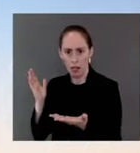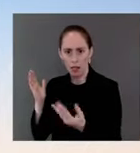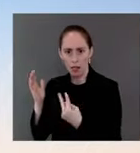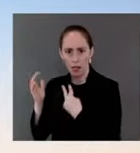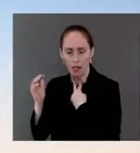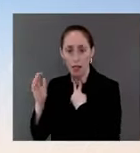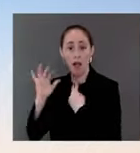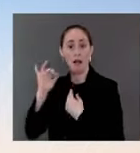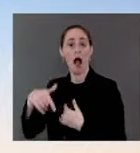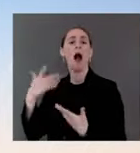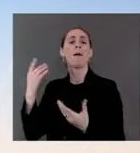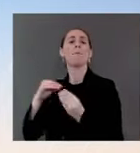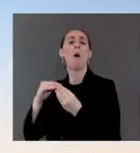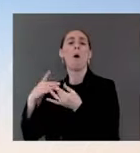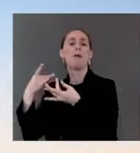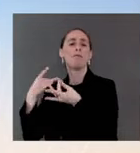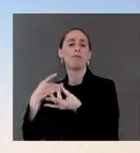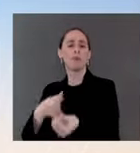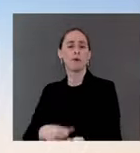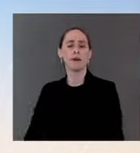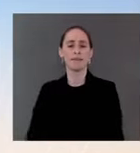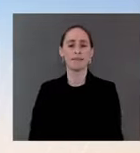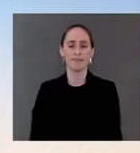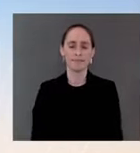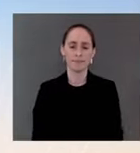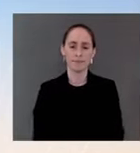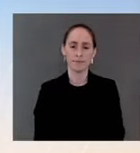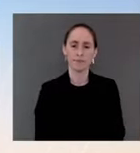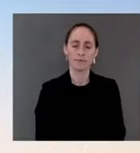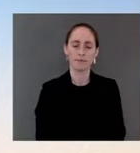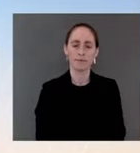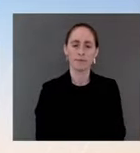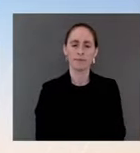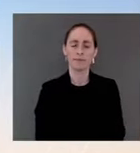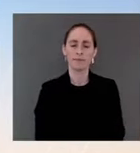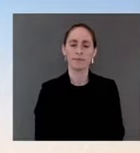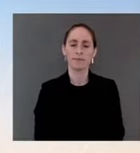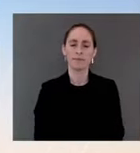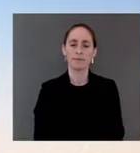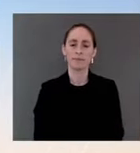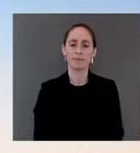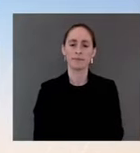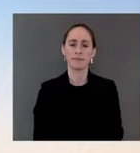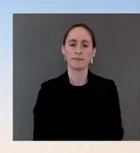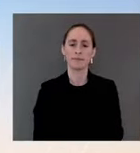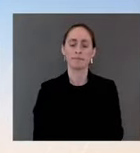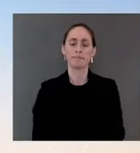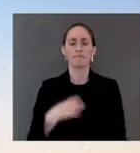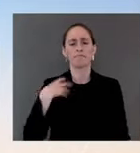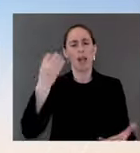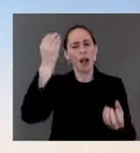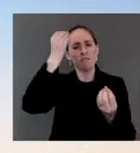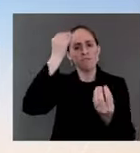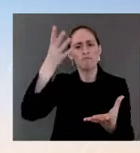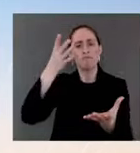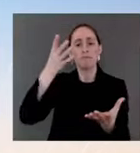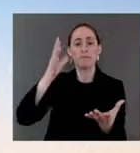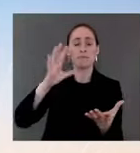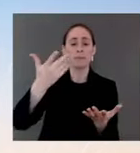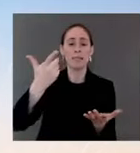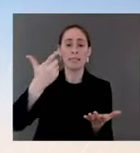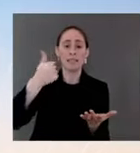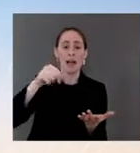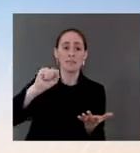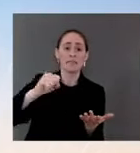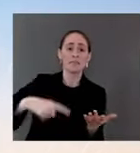note, on the wholesale market is down over 30 cents per gallon since its peak, which is, again, a good sign. The other piece, as we're